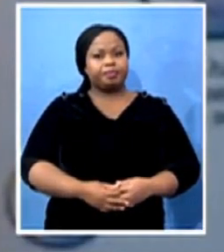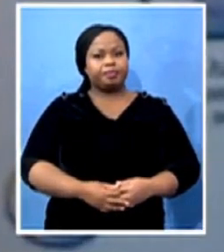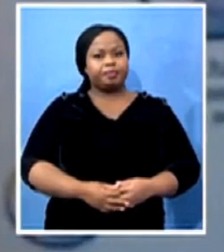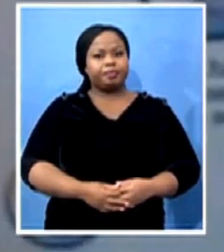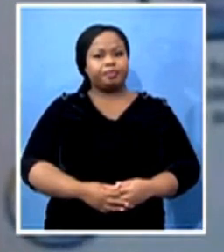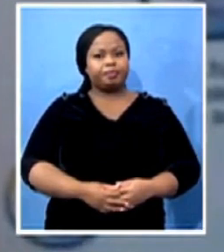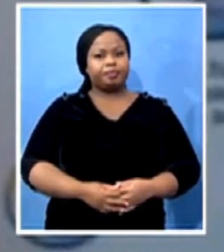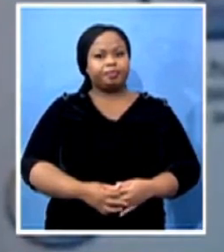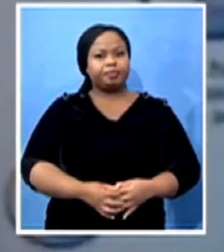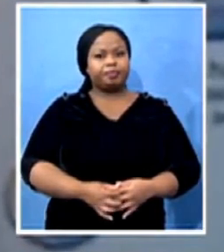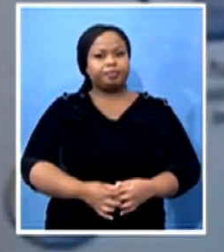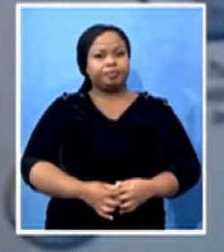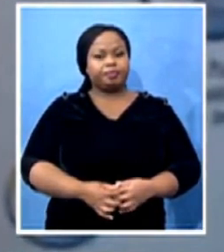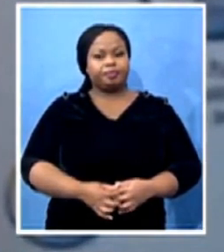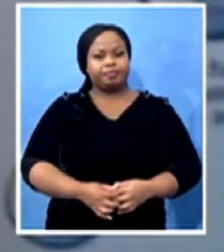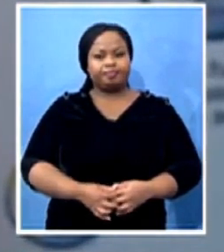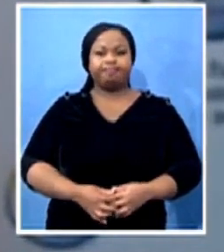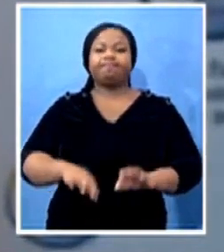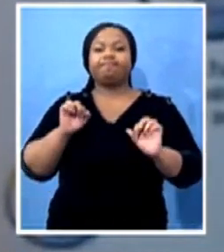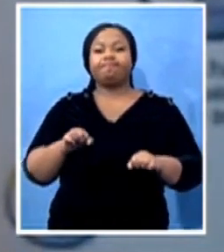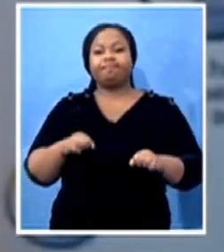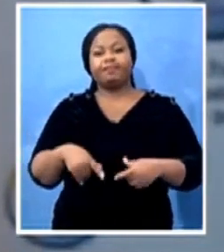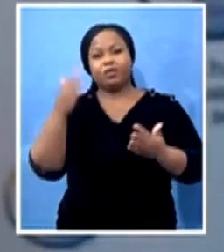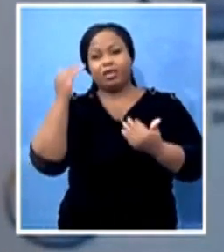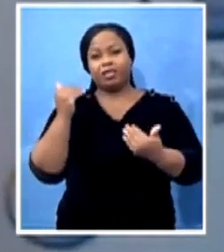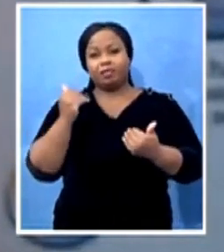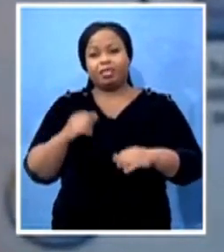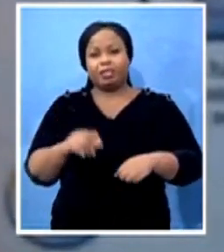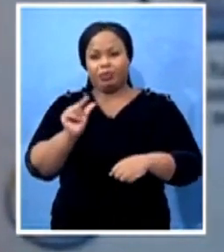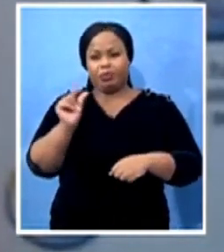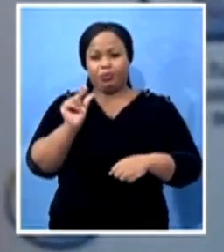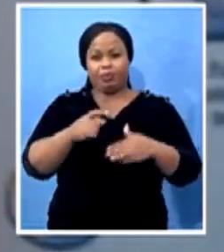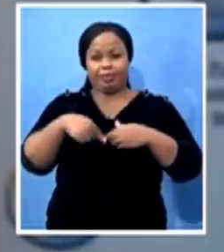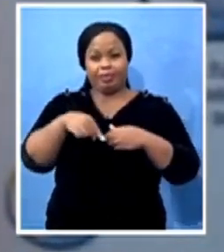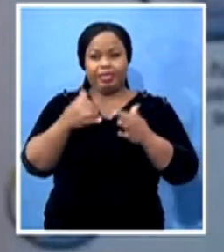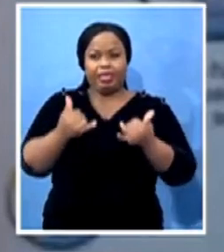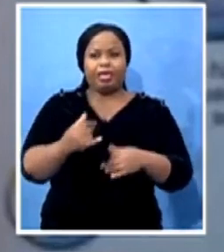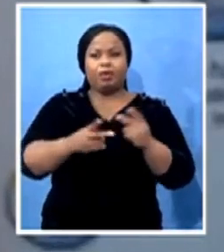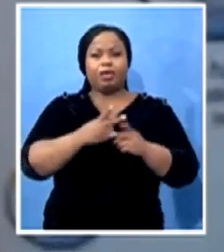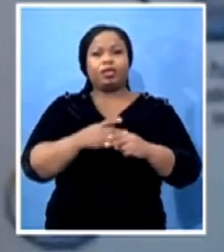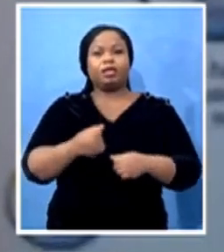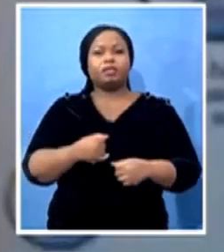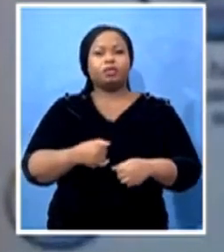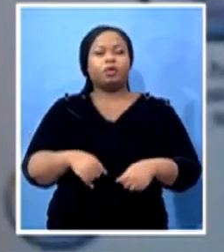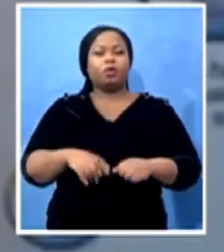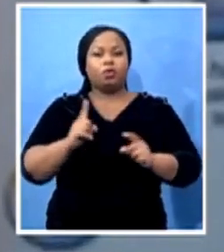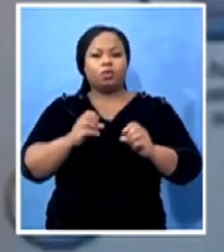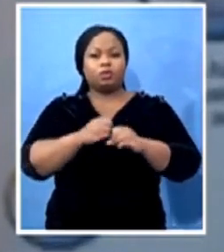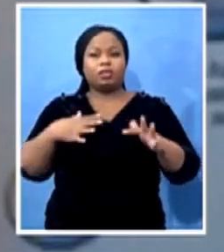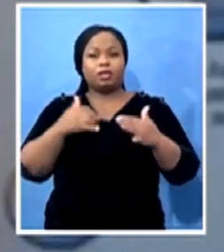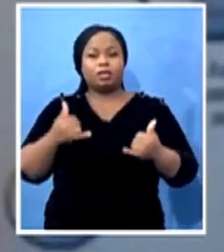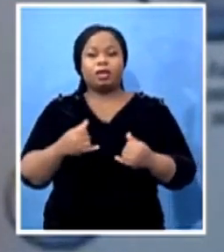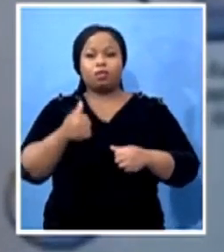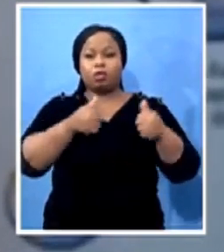Well, Desiree, we're expecting in just about the next few moments this event to get underway. All the dignitaries that you have just mentioned